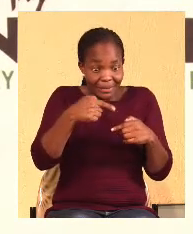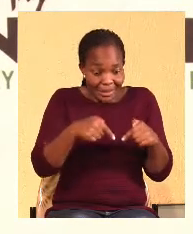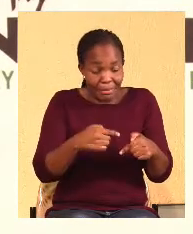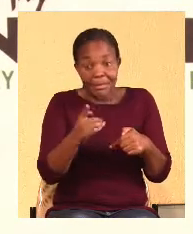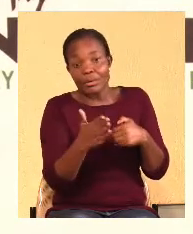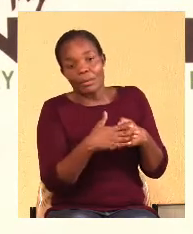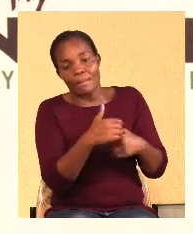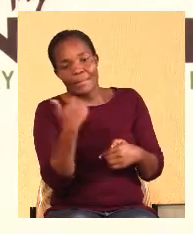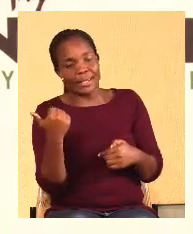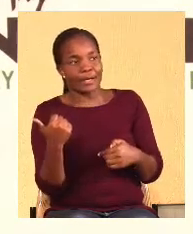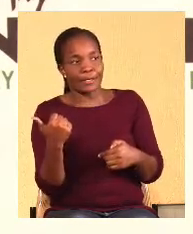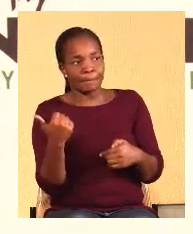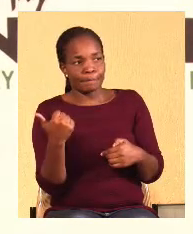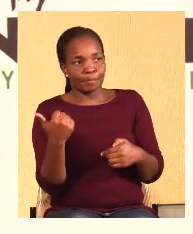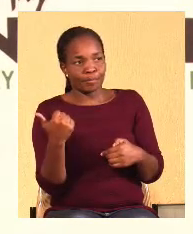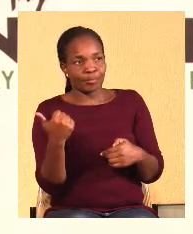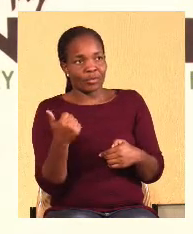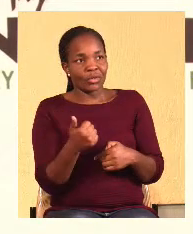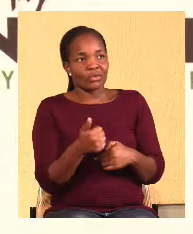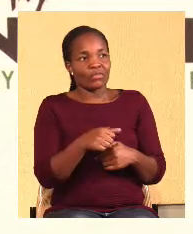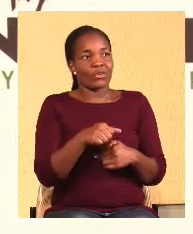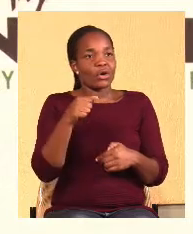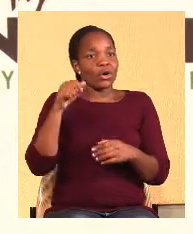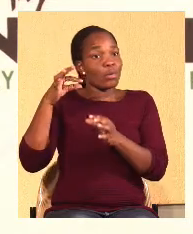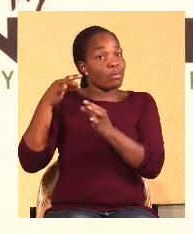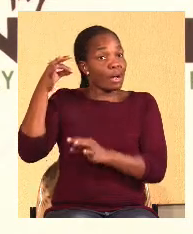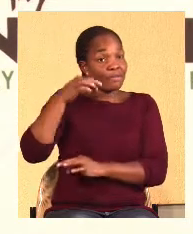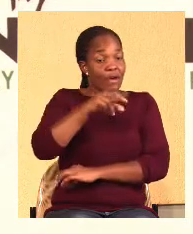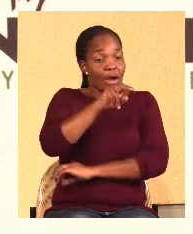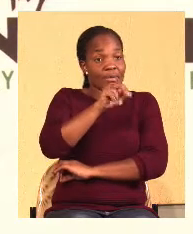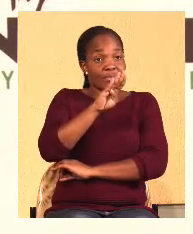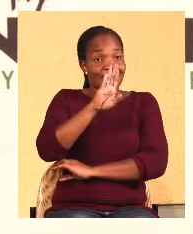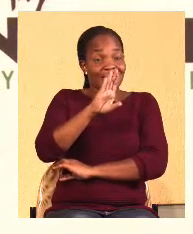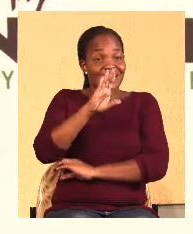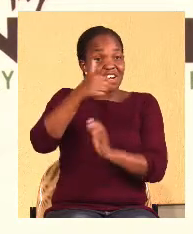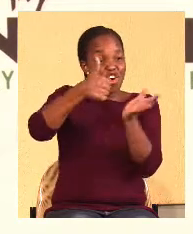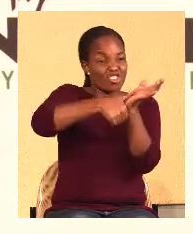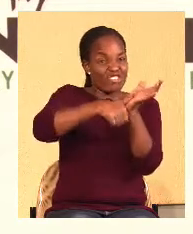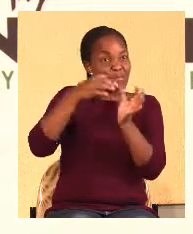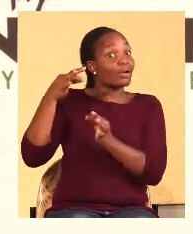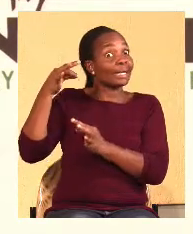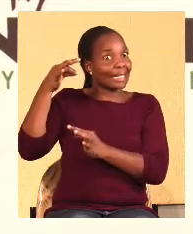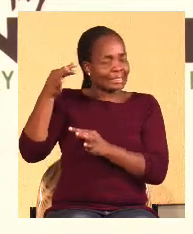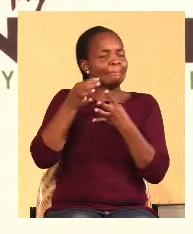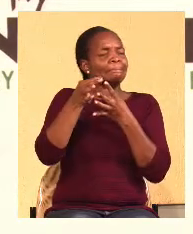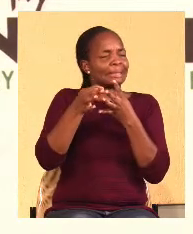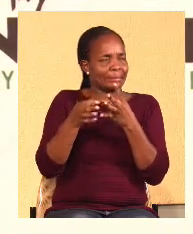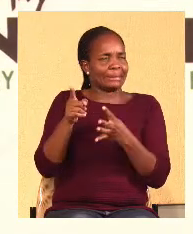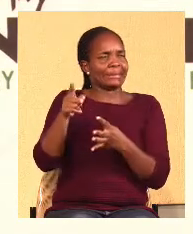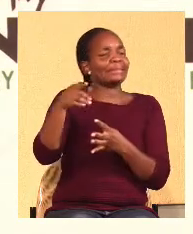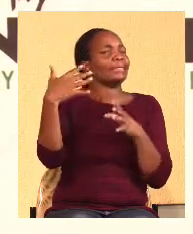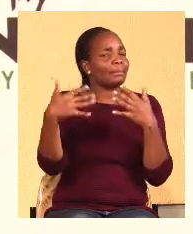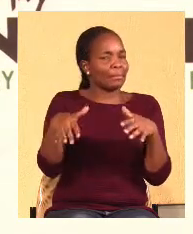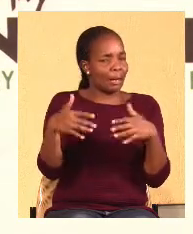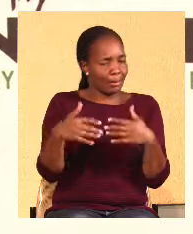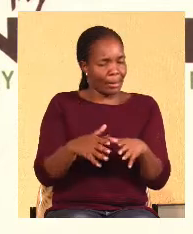the NBC Oshiwamba Radio to go and explain the law in Oshiwambo. And there is an also undertaking